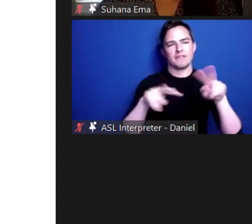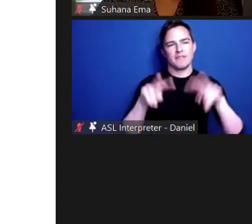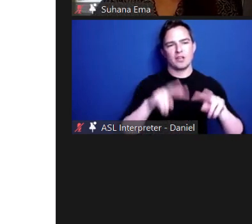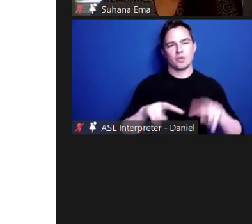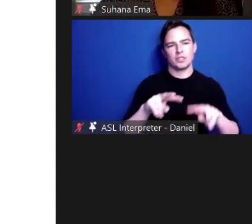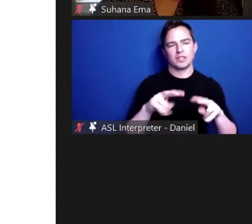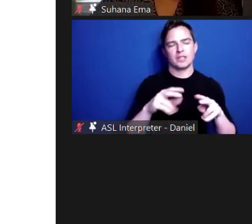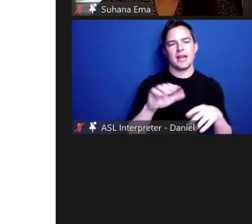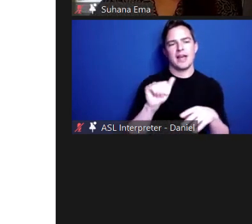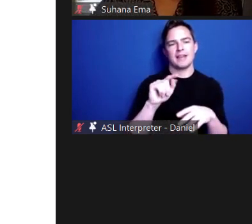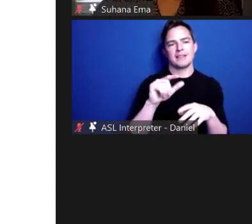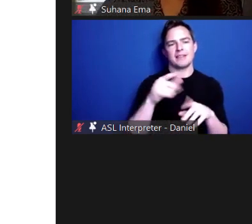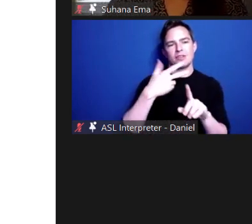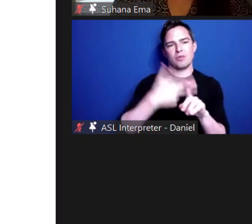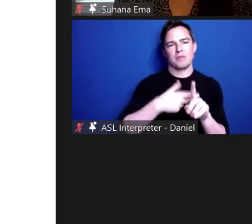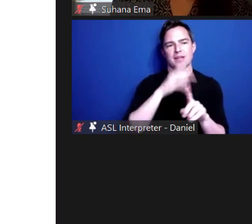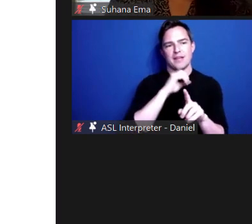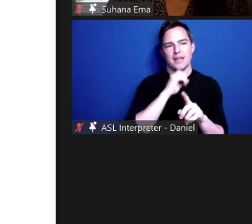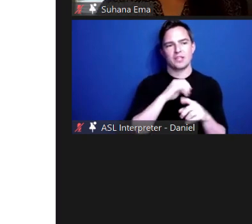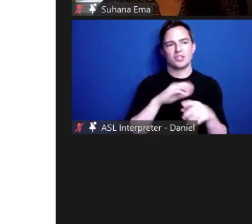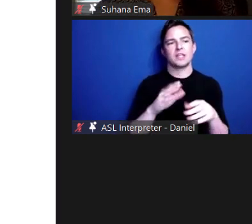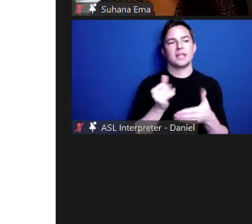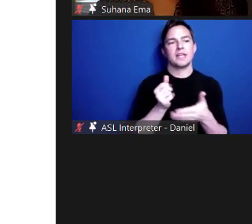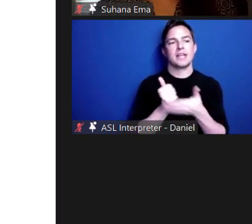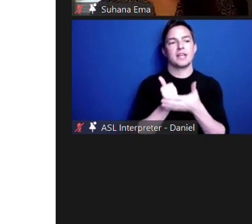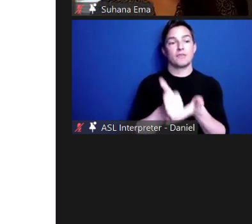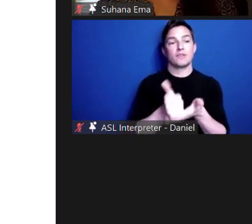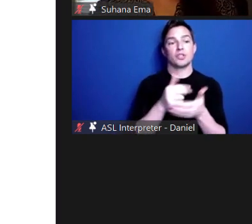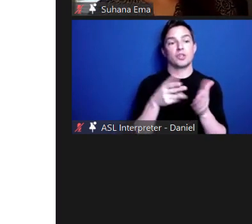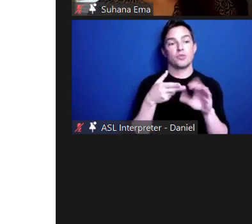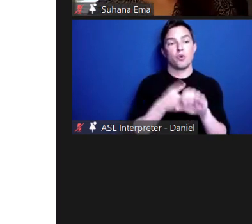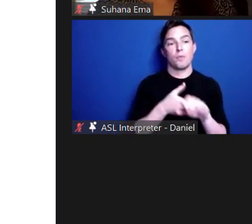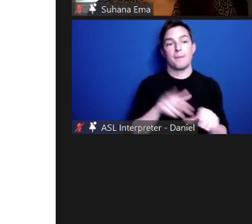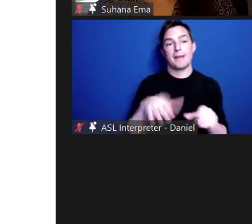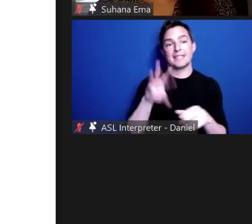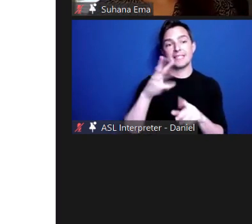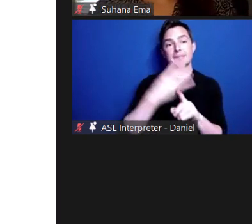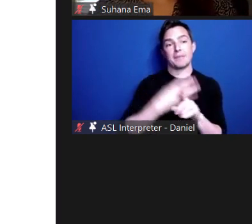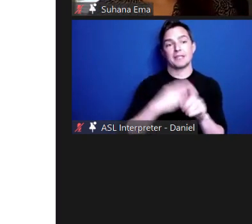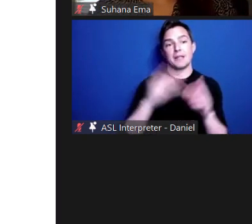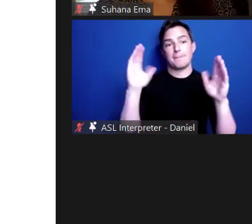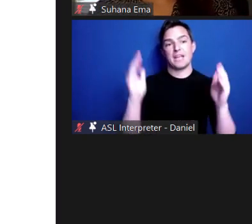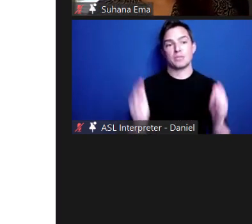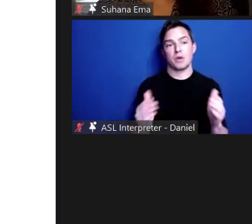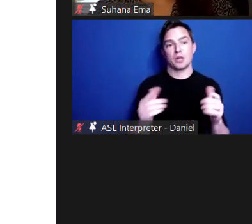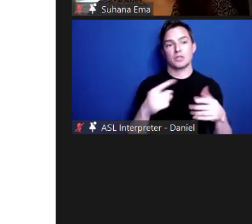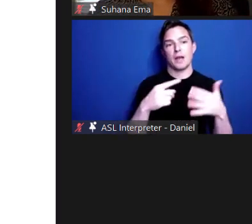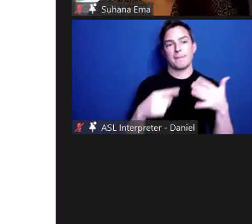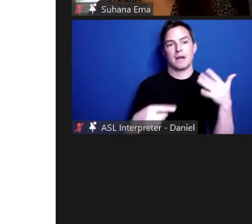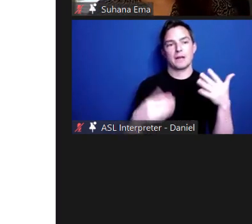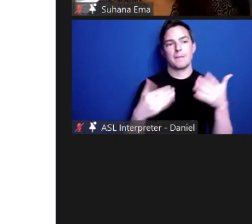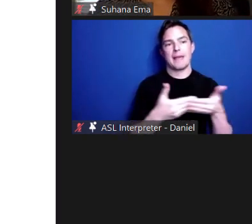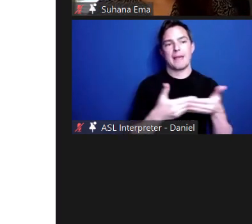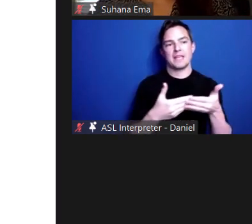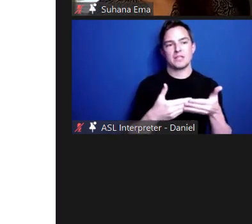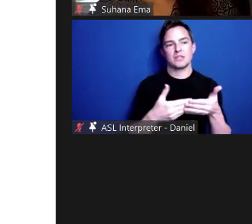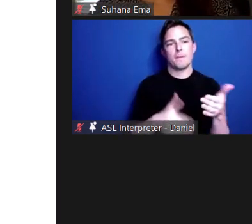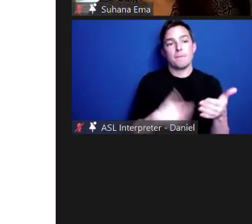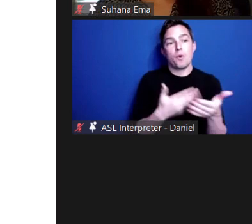and intervention enrollment by 6 months benchmarks among babies born